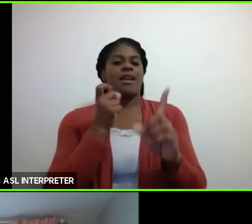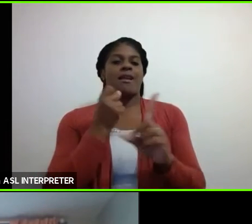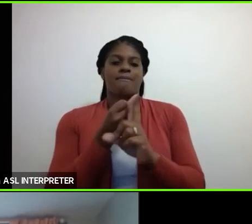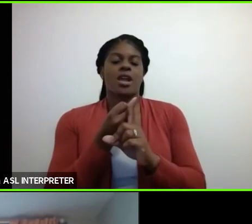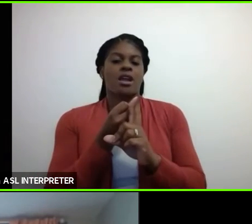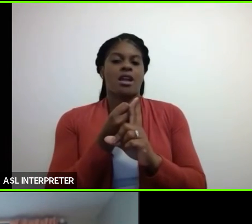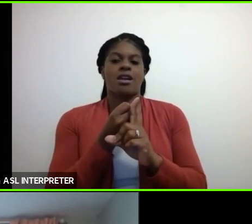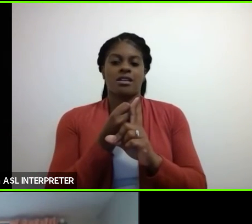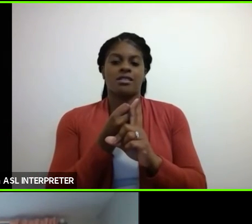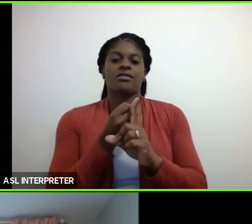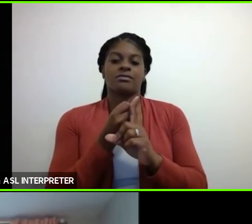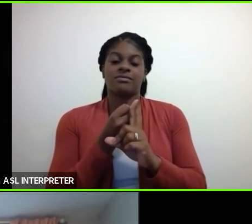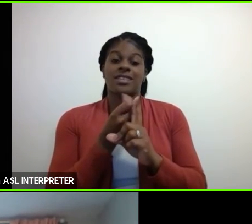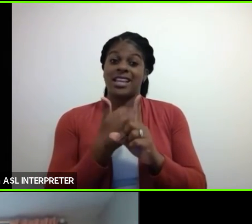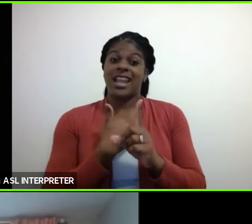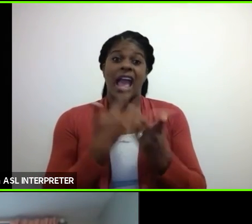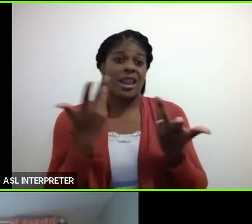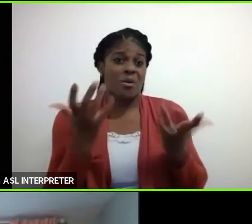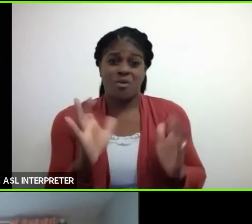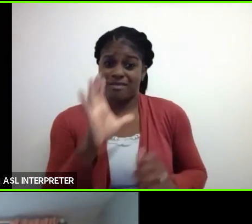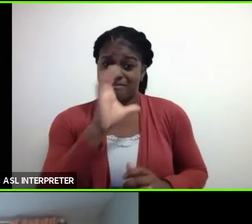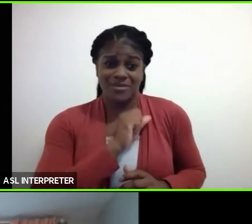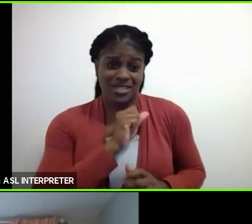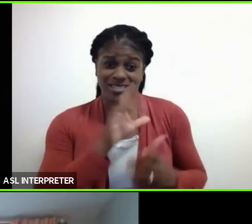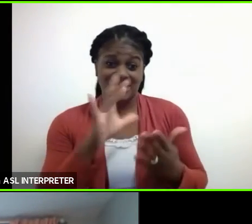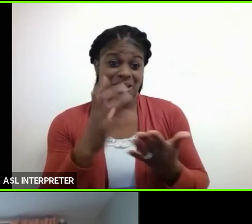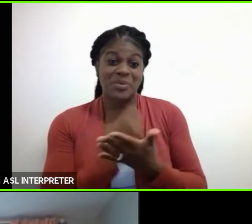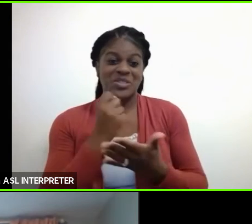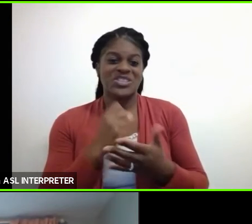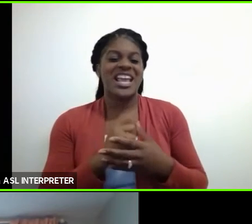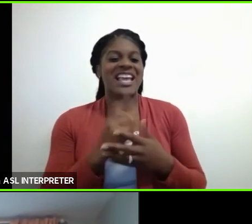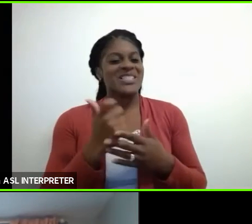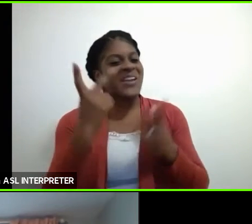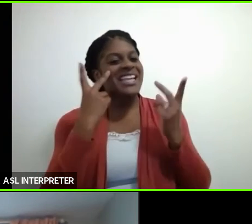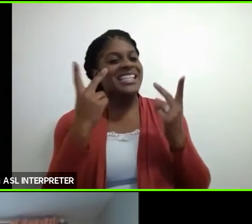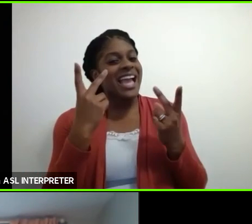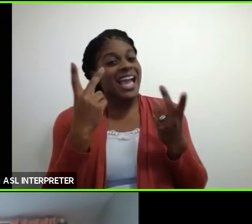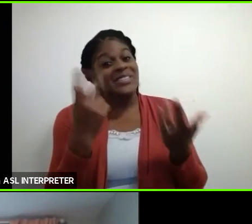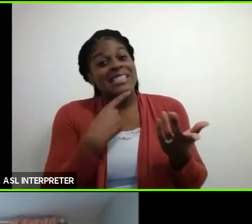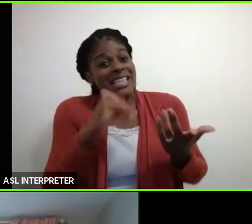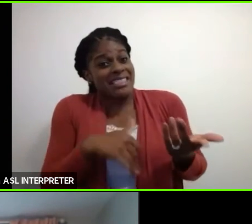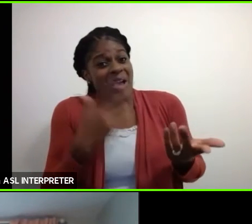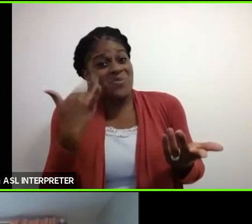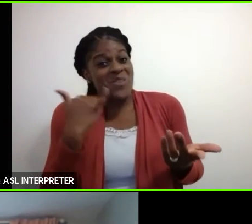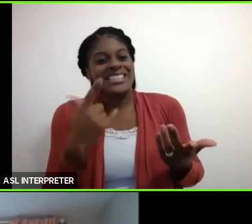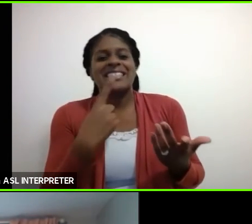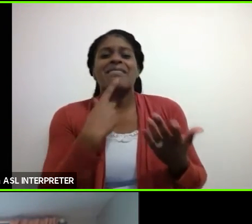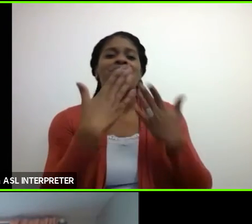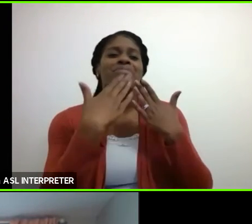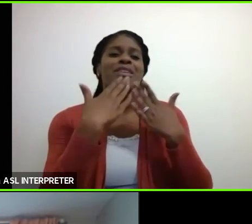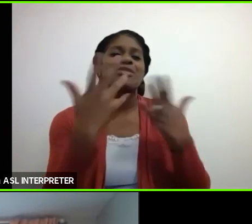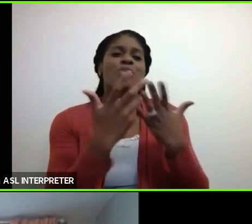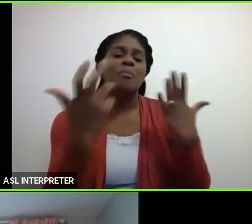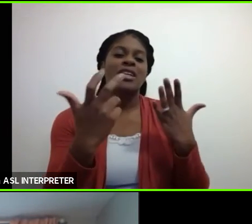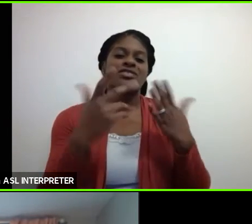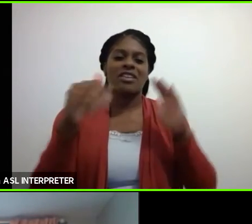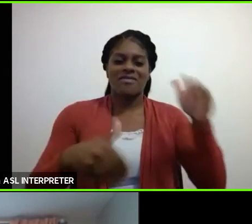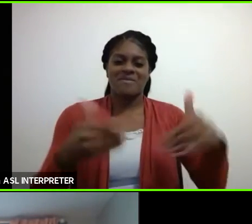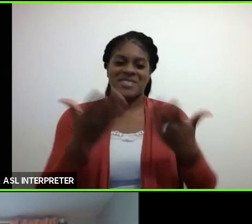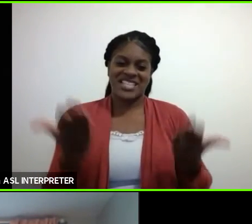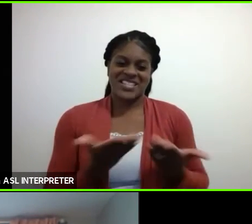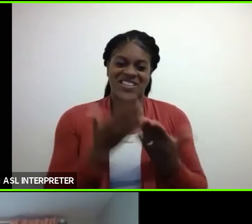way, shape, or form would I want to miss that opportunity. So I say all of that to say thank you so very much for having me here this